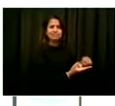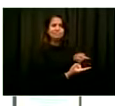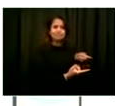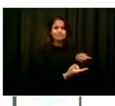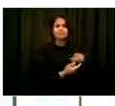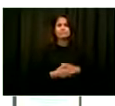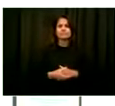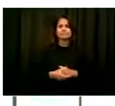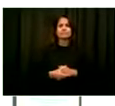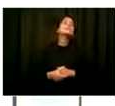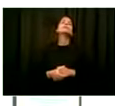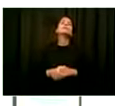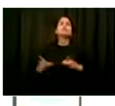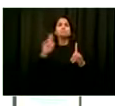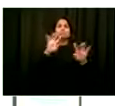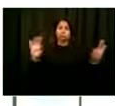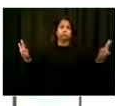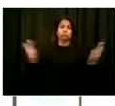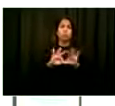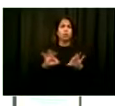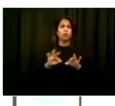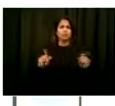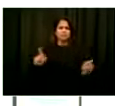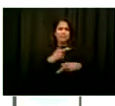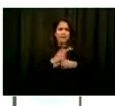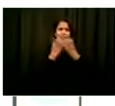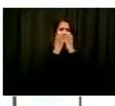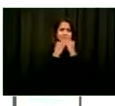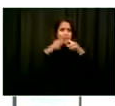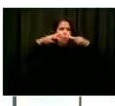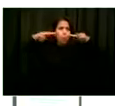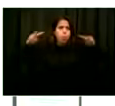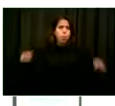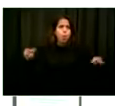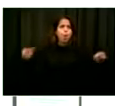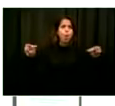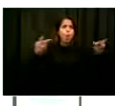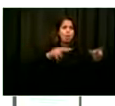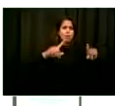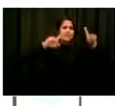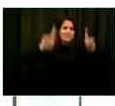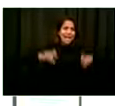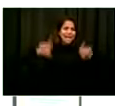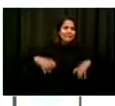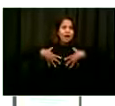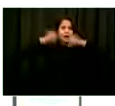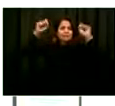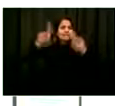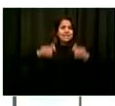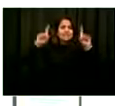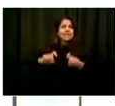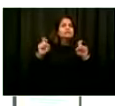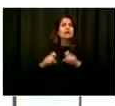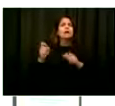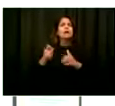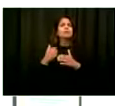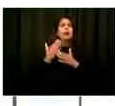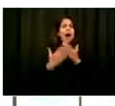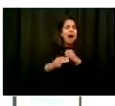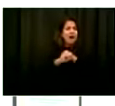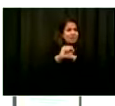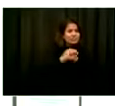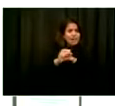stay focused on the cases, the test positivity, things that are earlier indicators so that we can